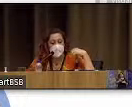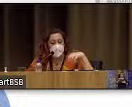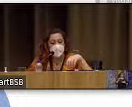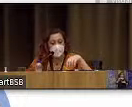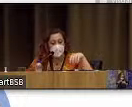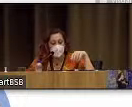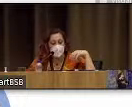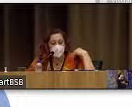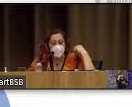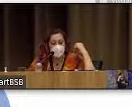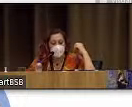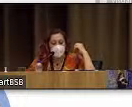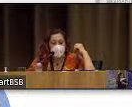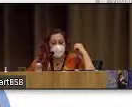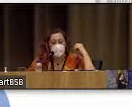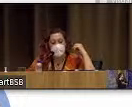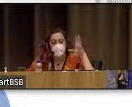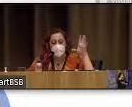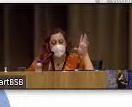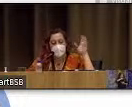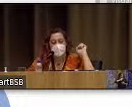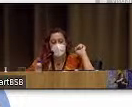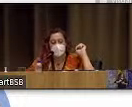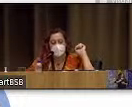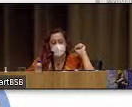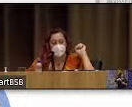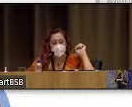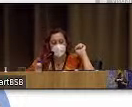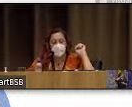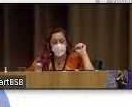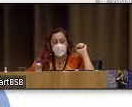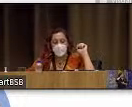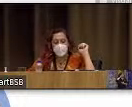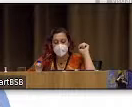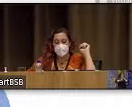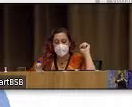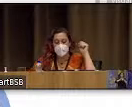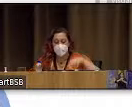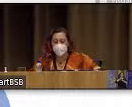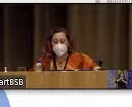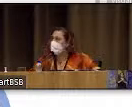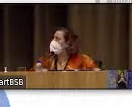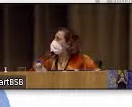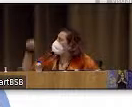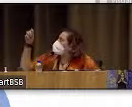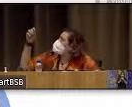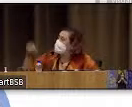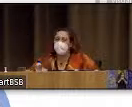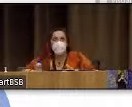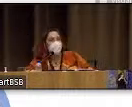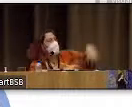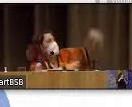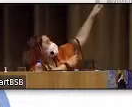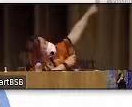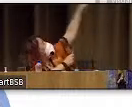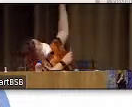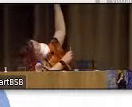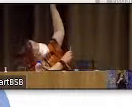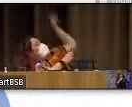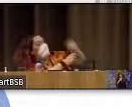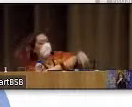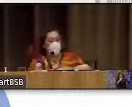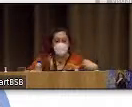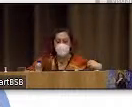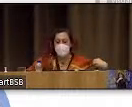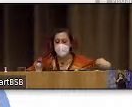4,555 employees. The hospital, just out of curiosity, initially it was the one on